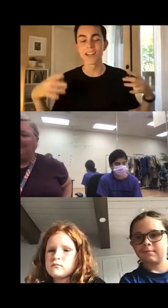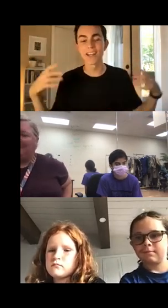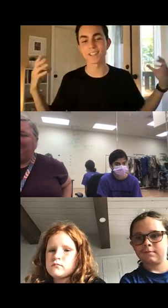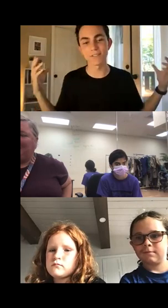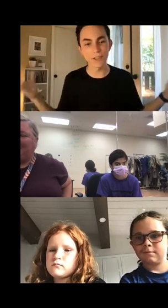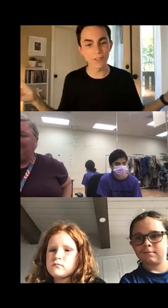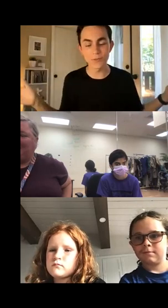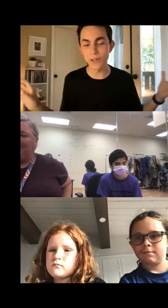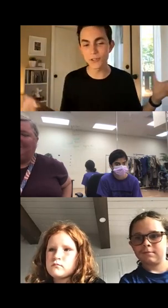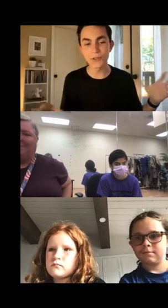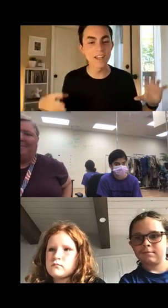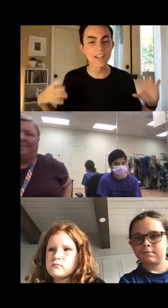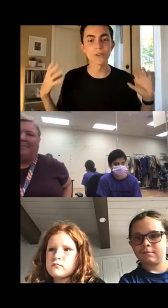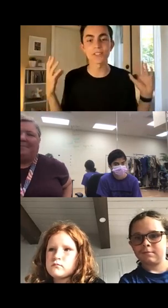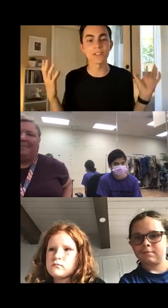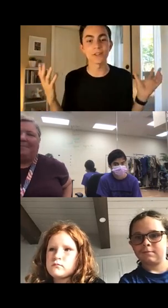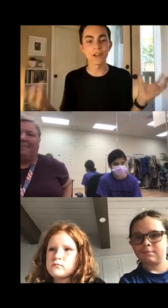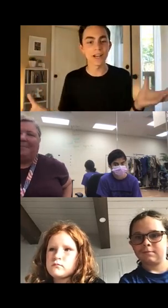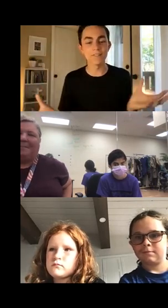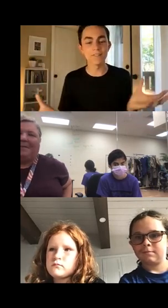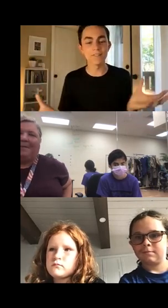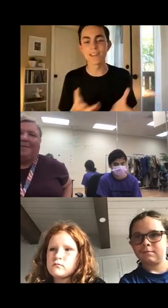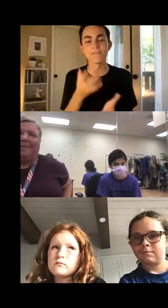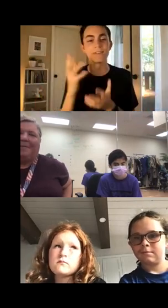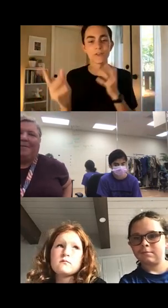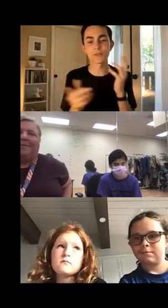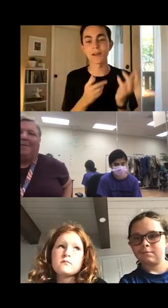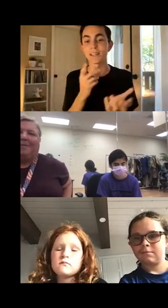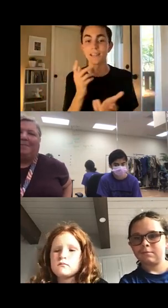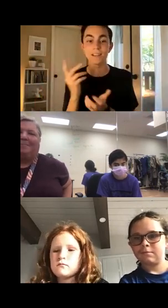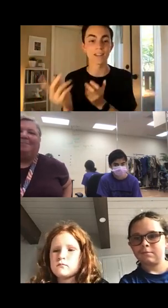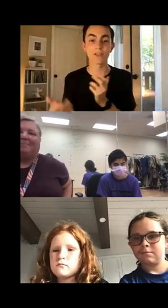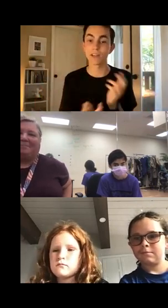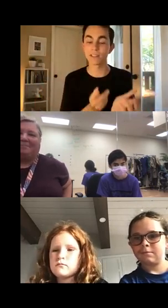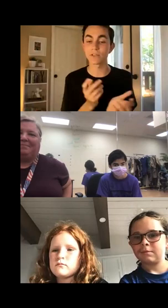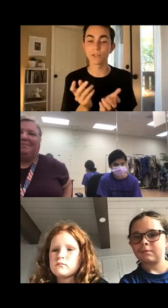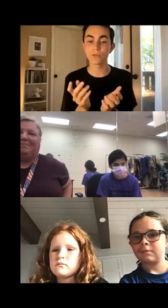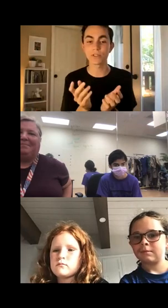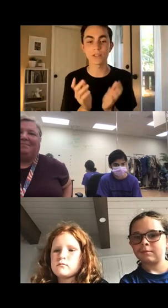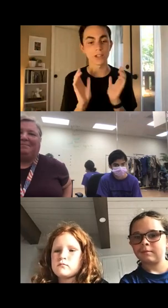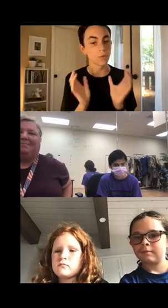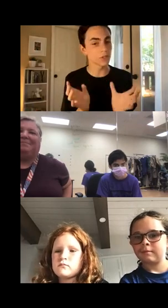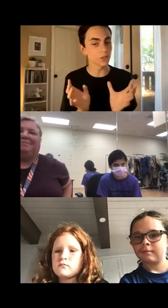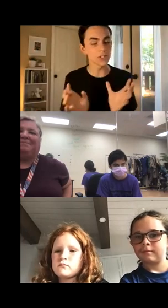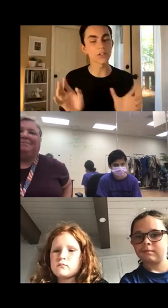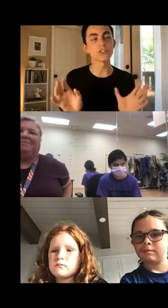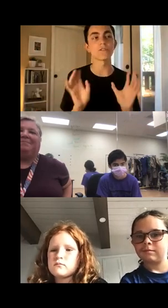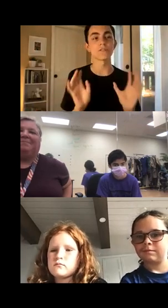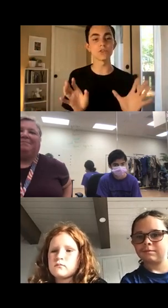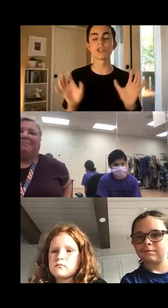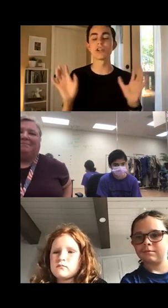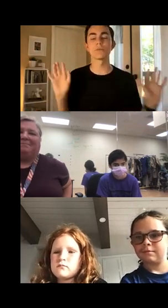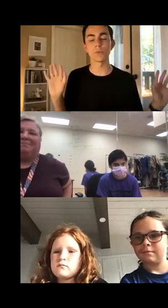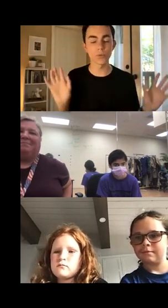more because it's very fundamental. You'll see a lot of finger spelling in your ASL use, and it can be a little challenging